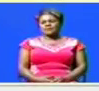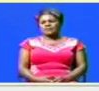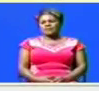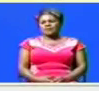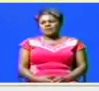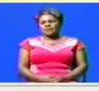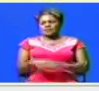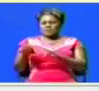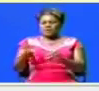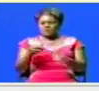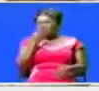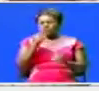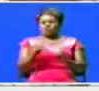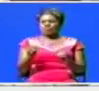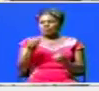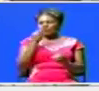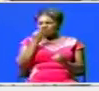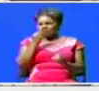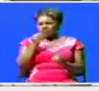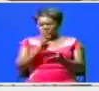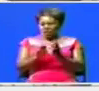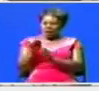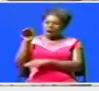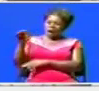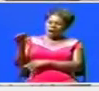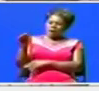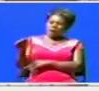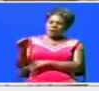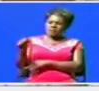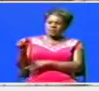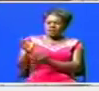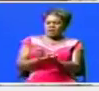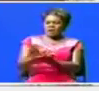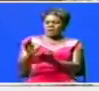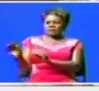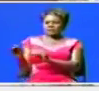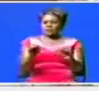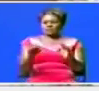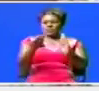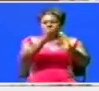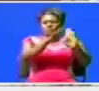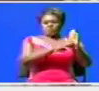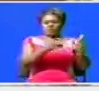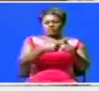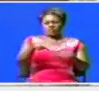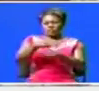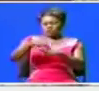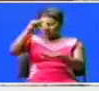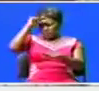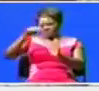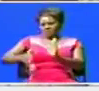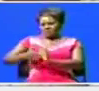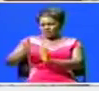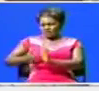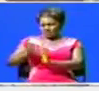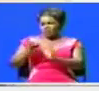Watoto wanaumia na njaa, chakula hakuna. I want to appeal for the cash transfer program from the national government to be hastened,